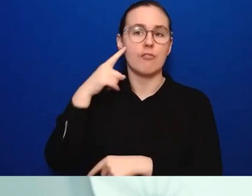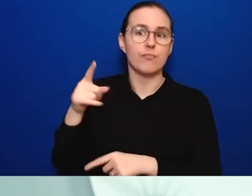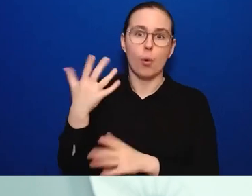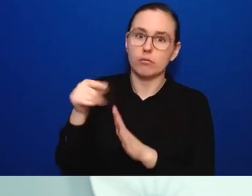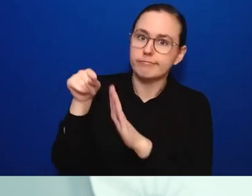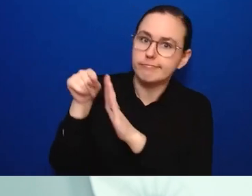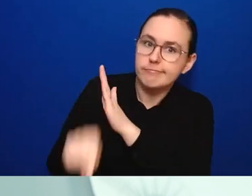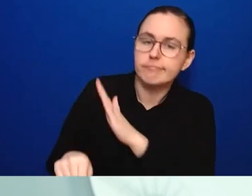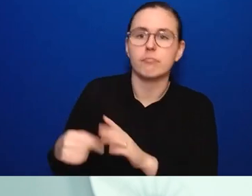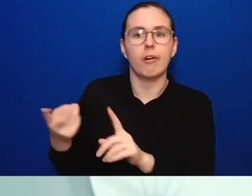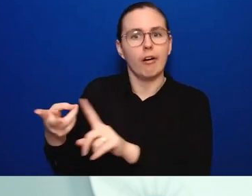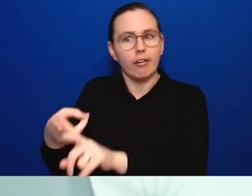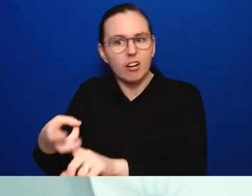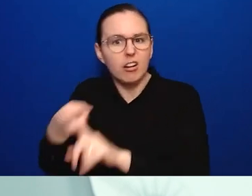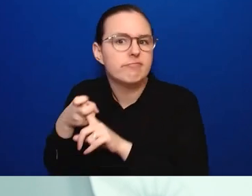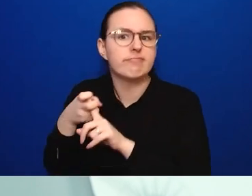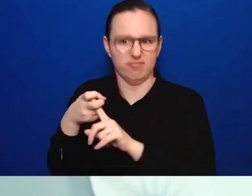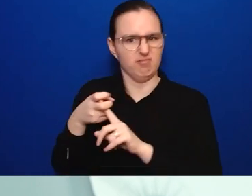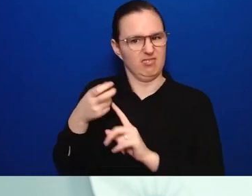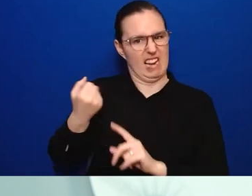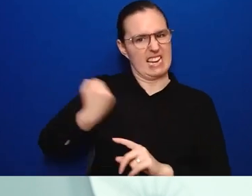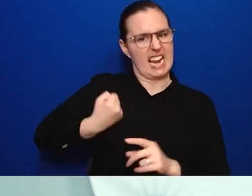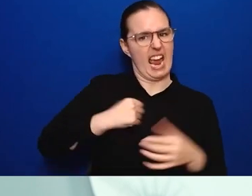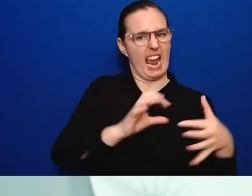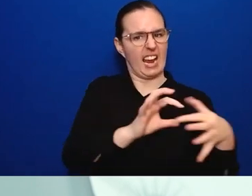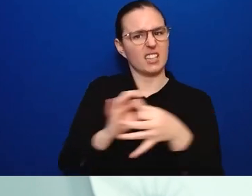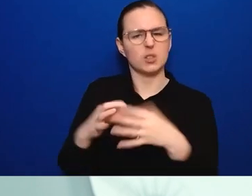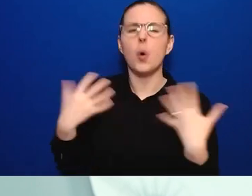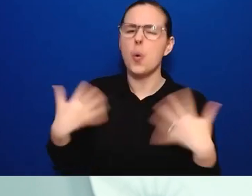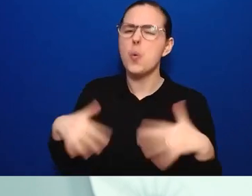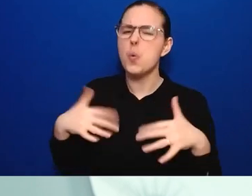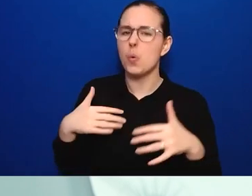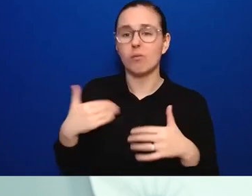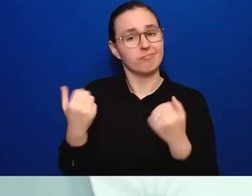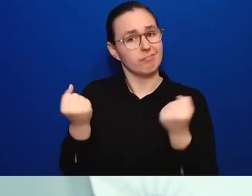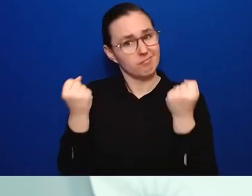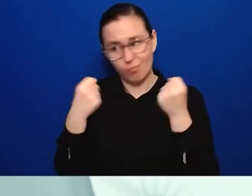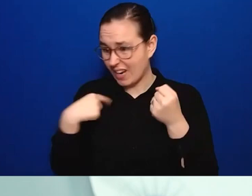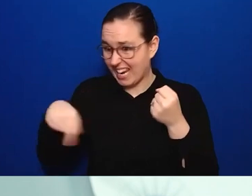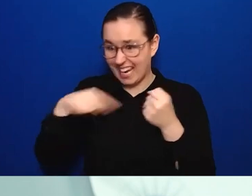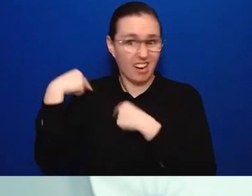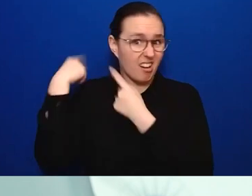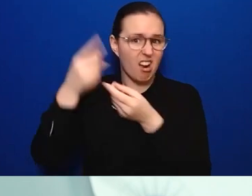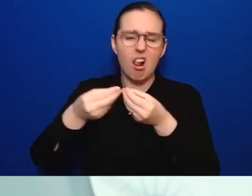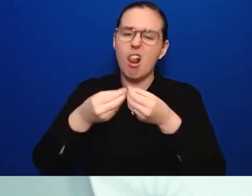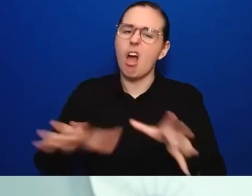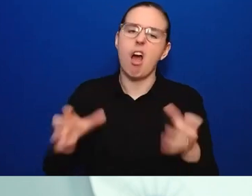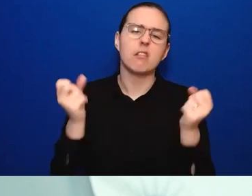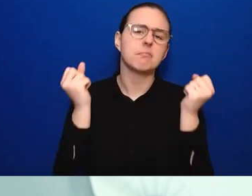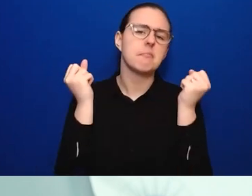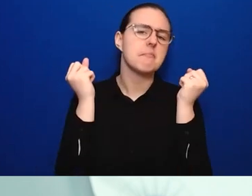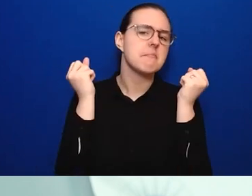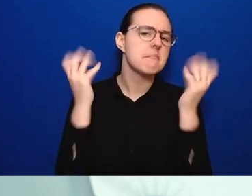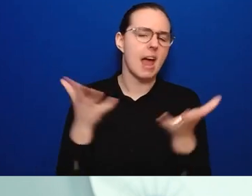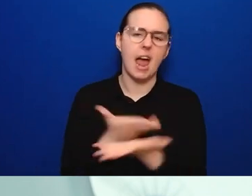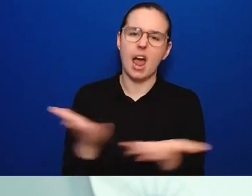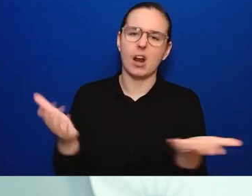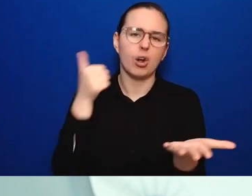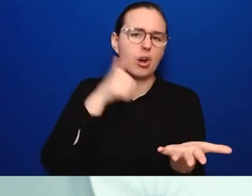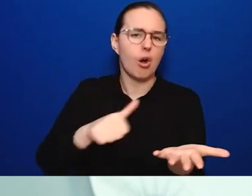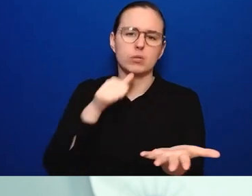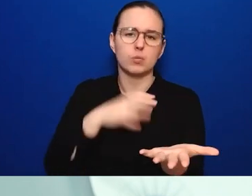girls. We've lost many women and girls who should have been protected by Canadian society. We